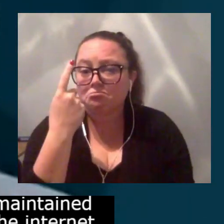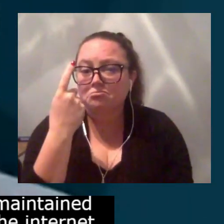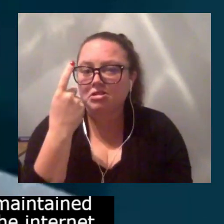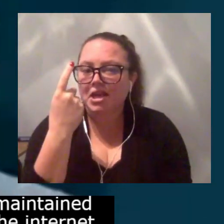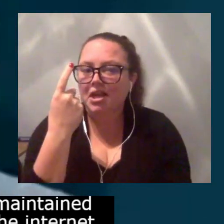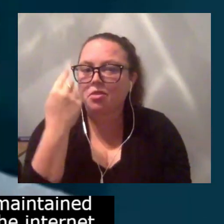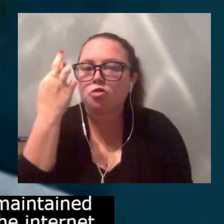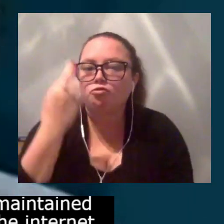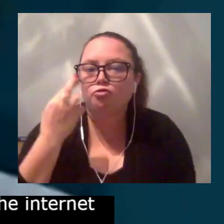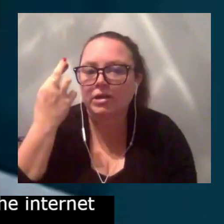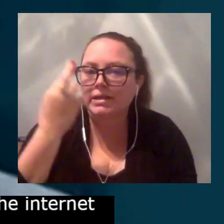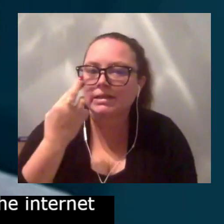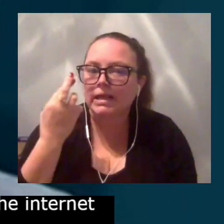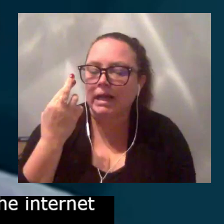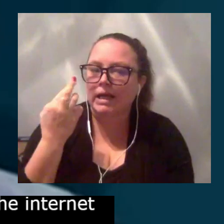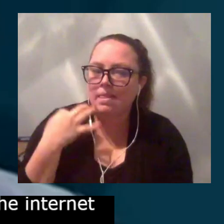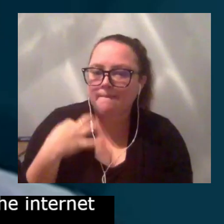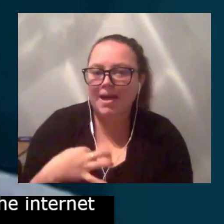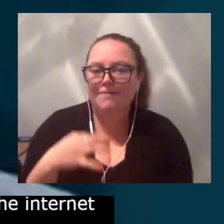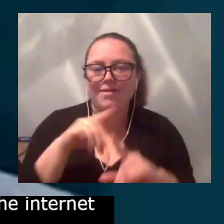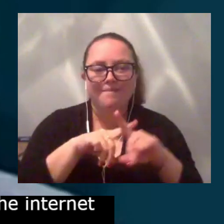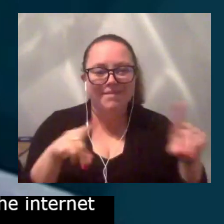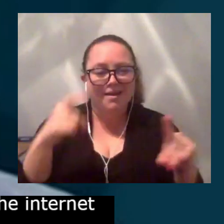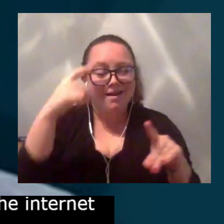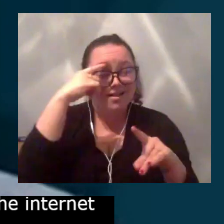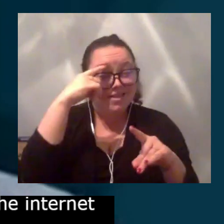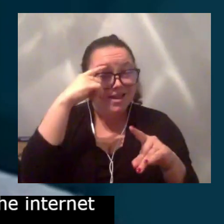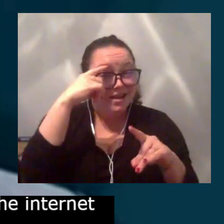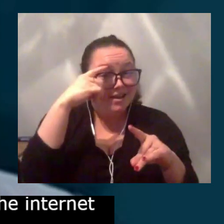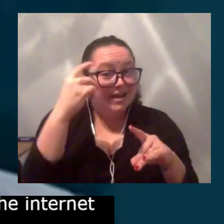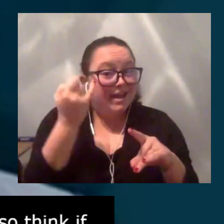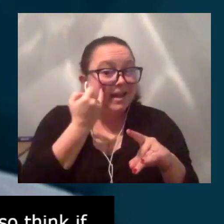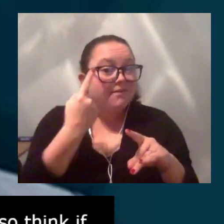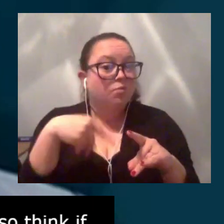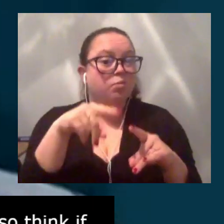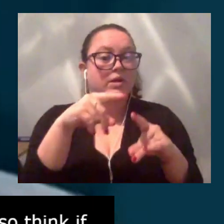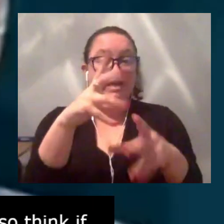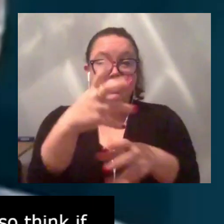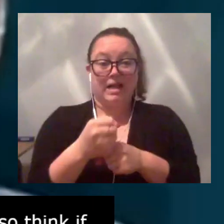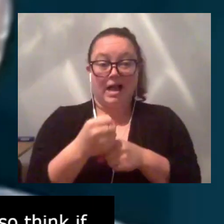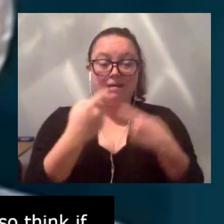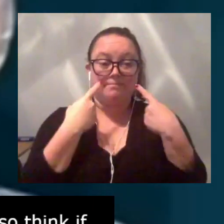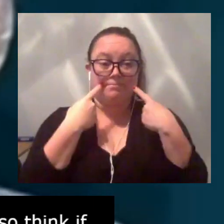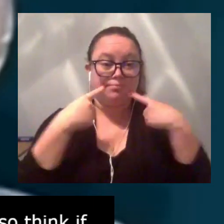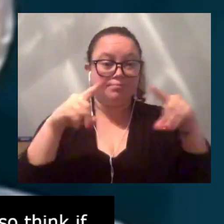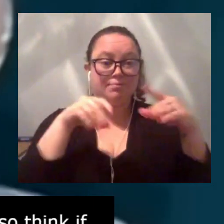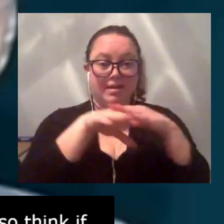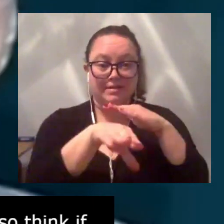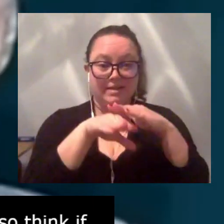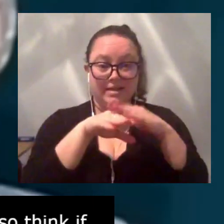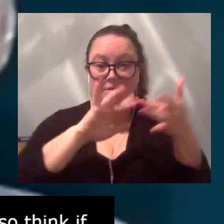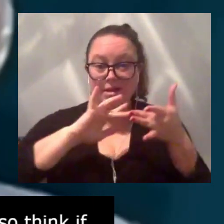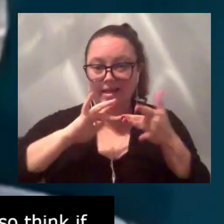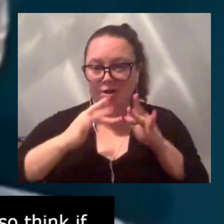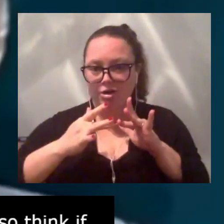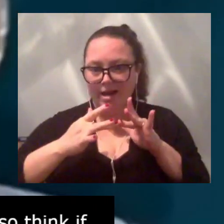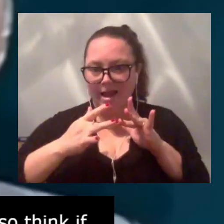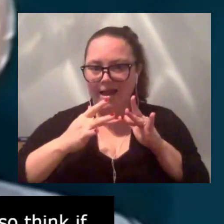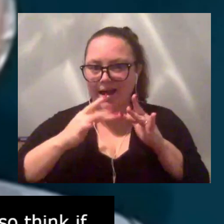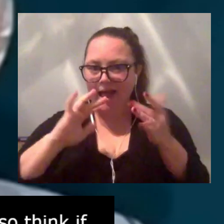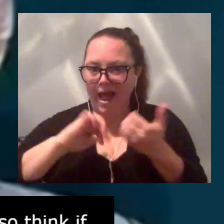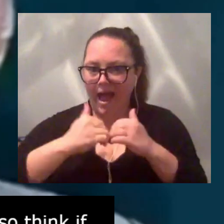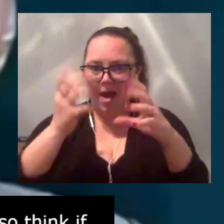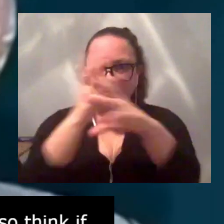that if we got the accessibility, the accessible internet the way we wanted, we wouldn't need